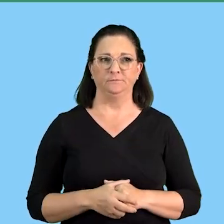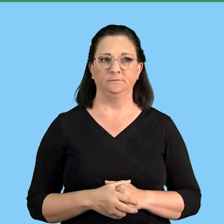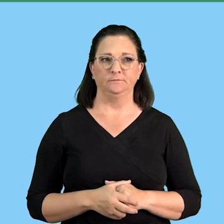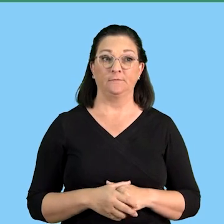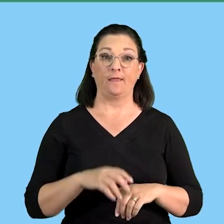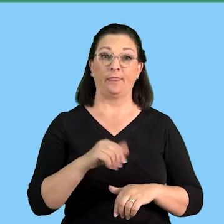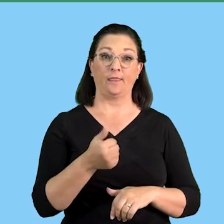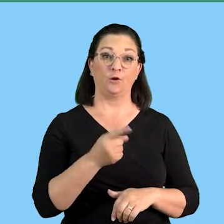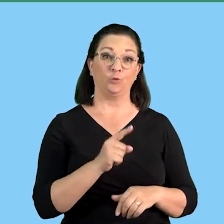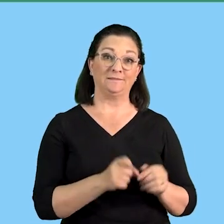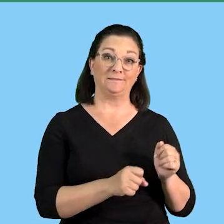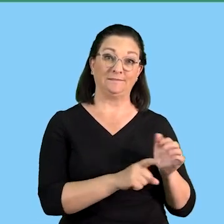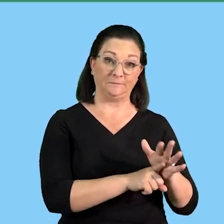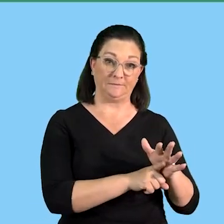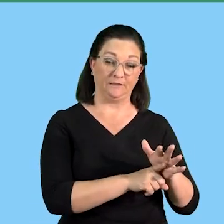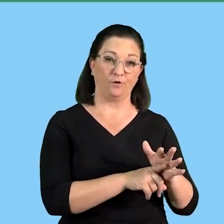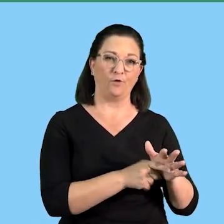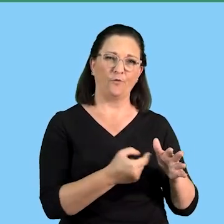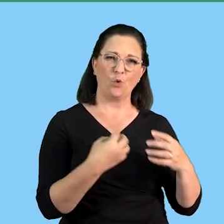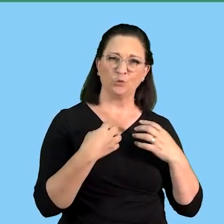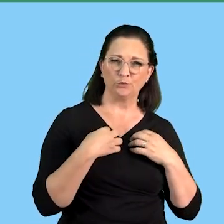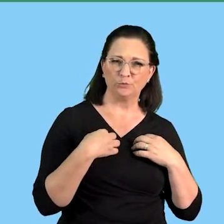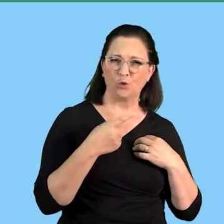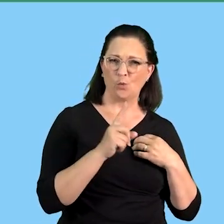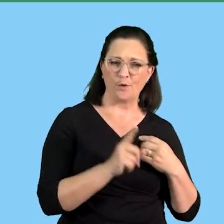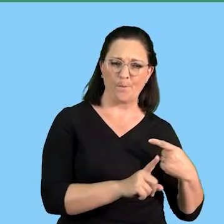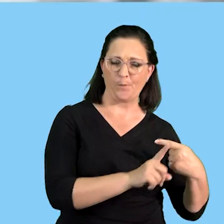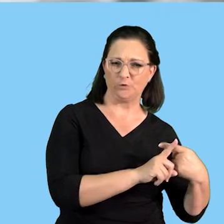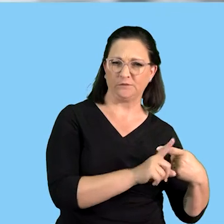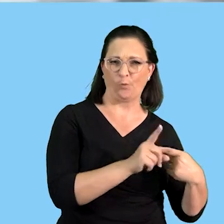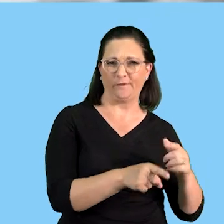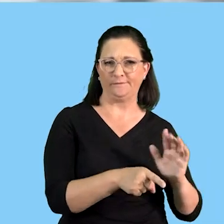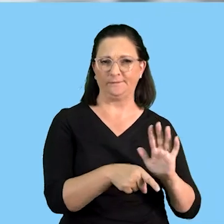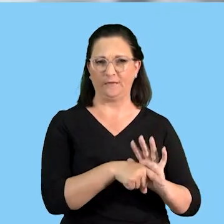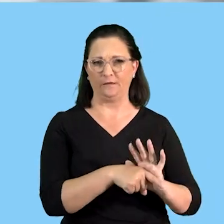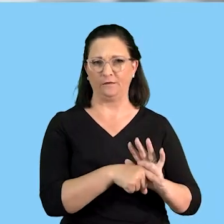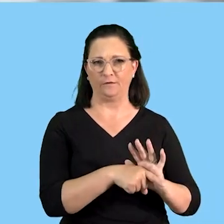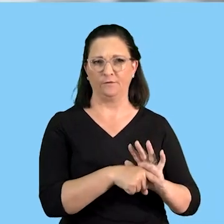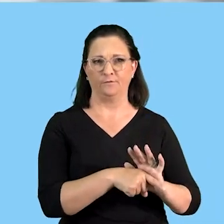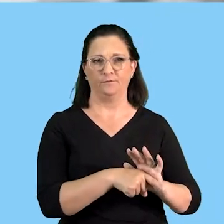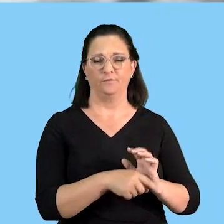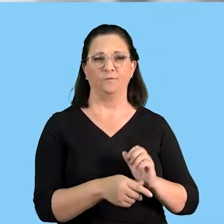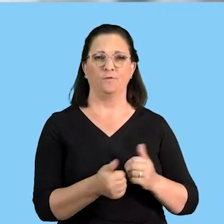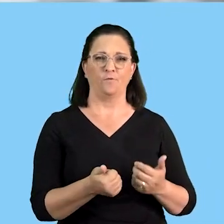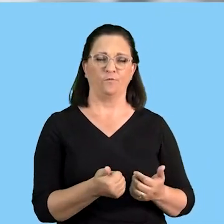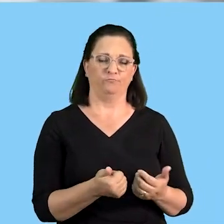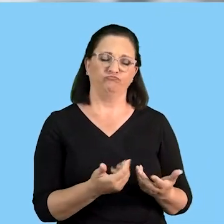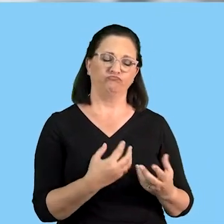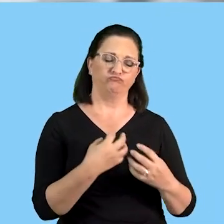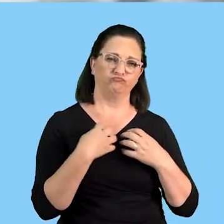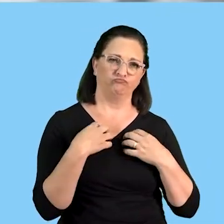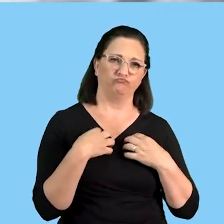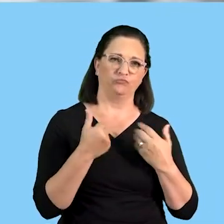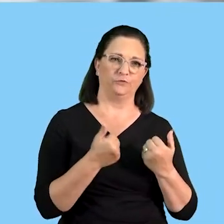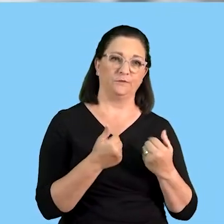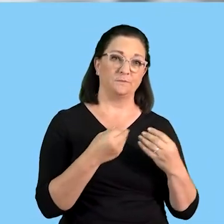the impact of each form of ownership to say what are the positives and what are the negatives of each form of ownership in